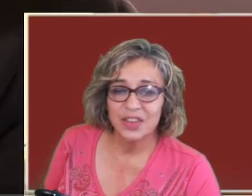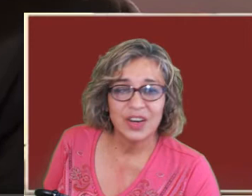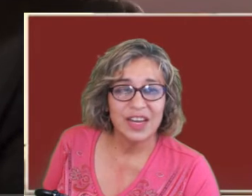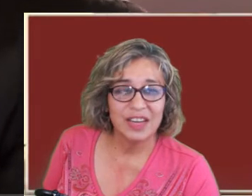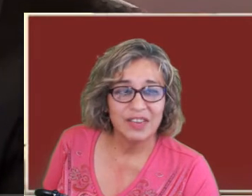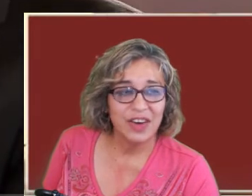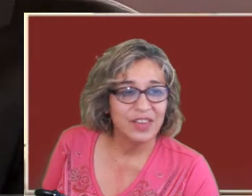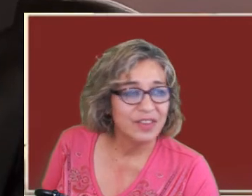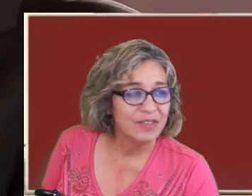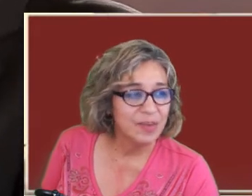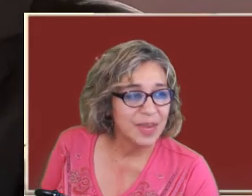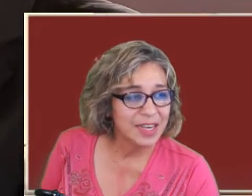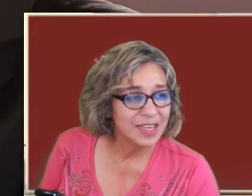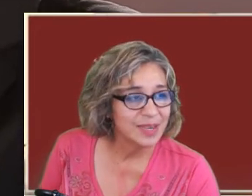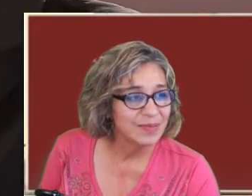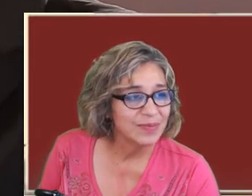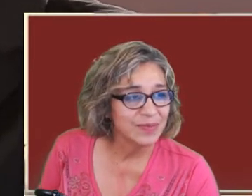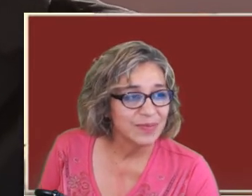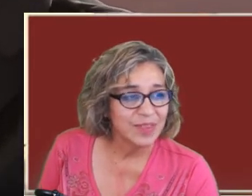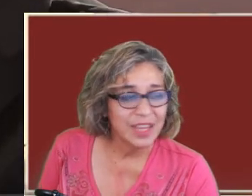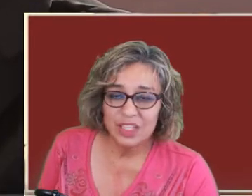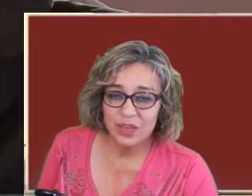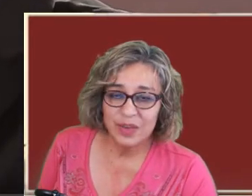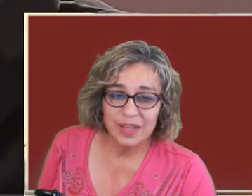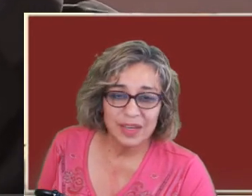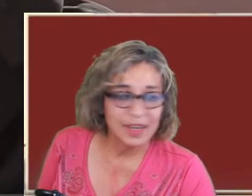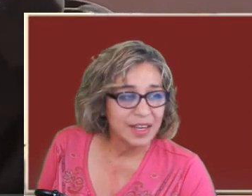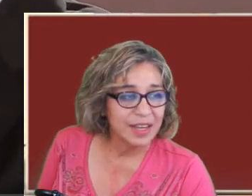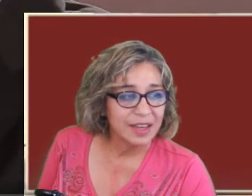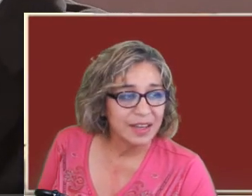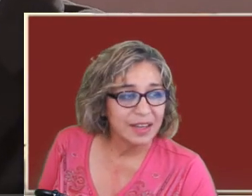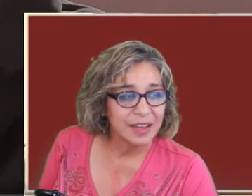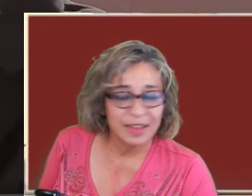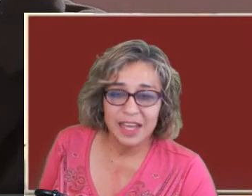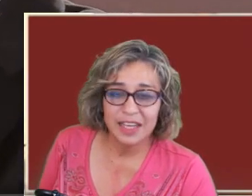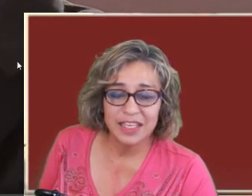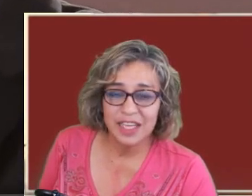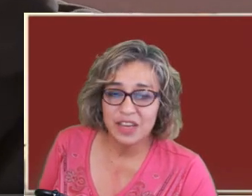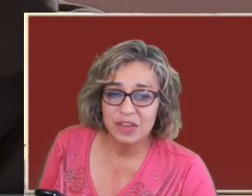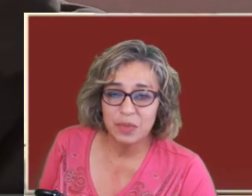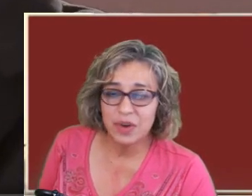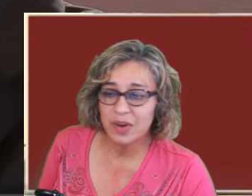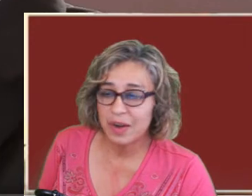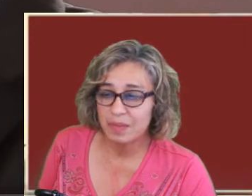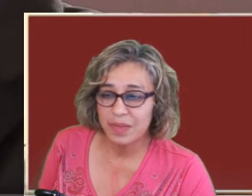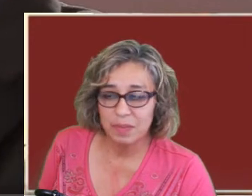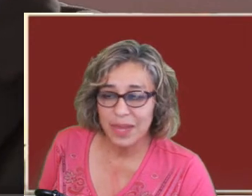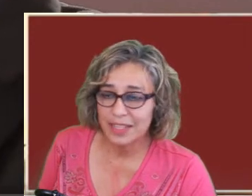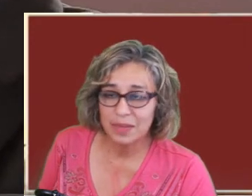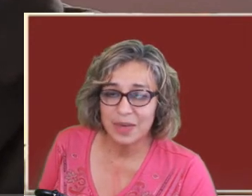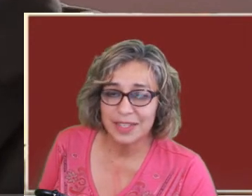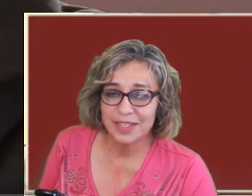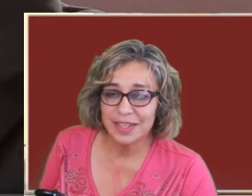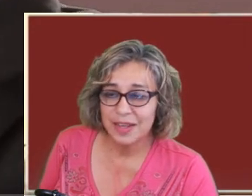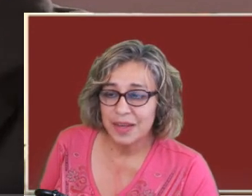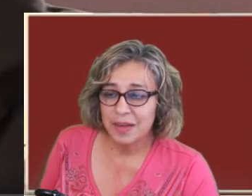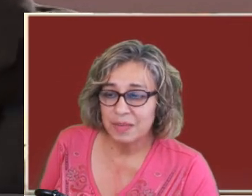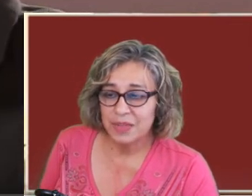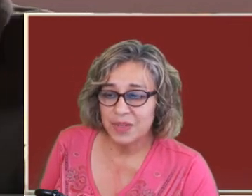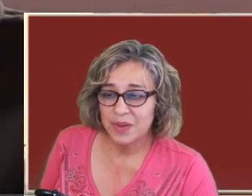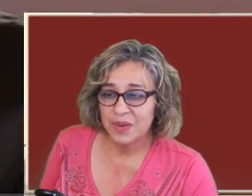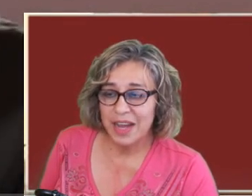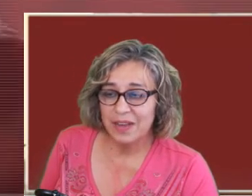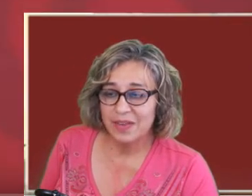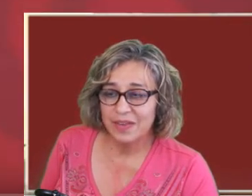so they're going to give you all the information. So they continue the program, the plan as it was.